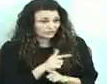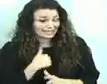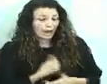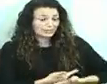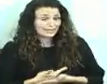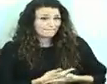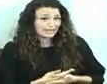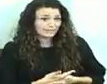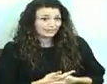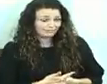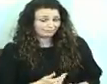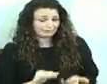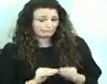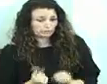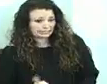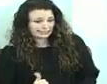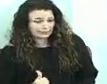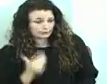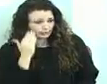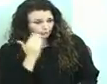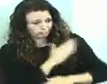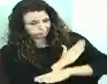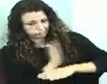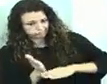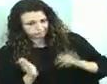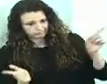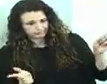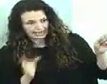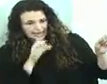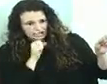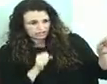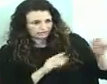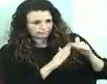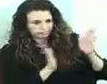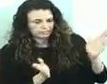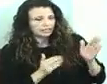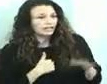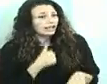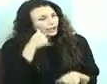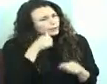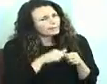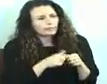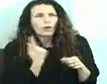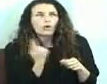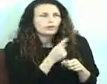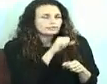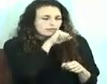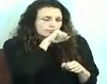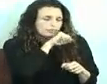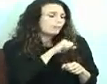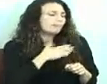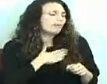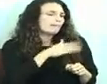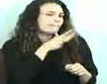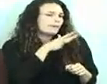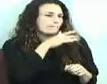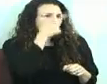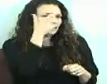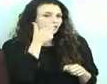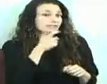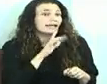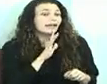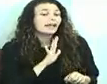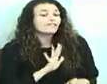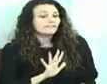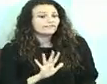so you can imagine the age here. And the one thing that I remember and I'll always love about my mother is, at 5 years